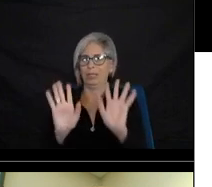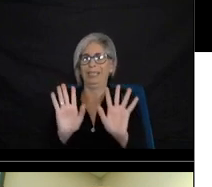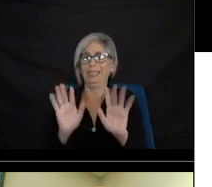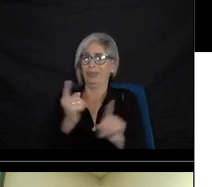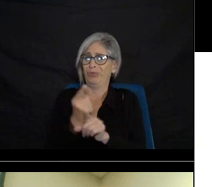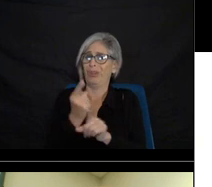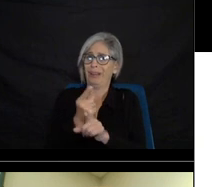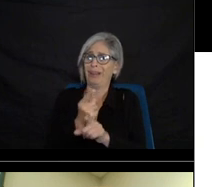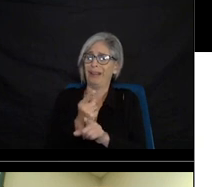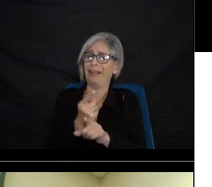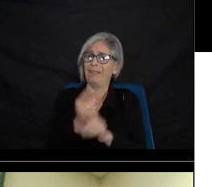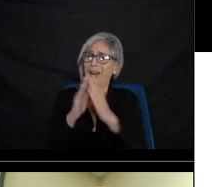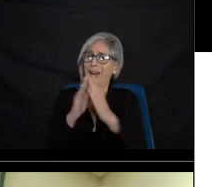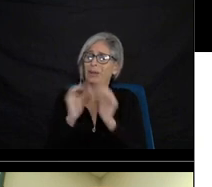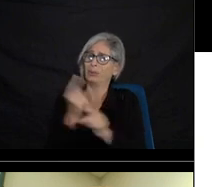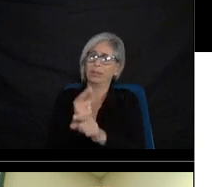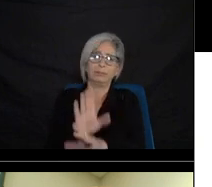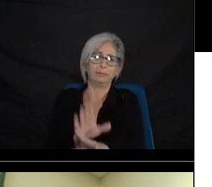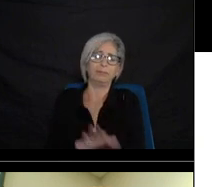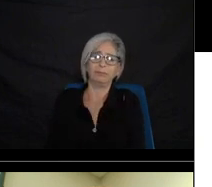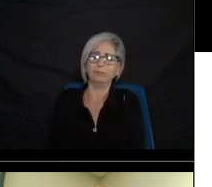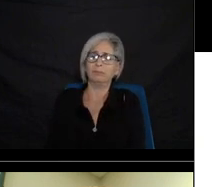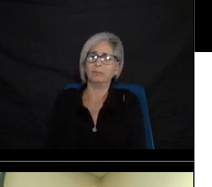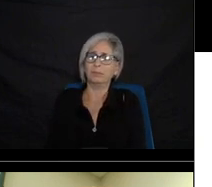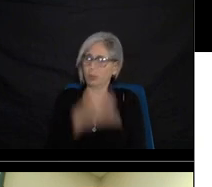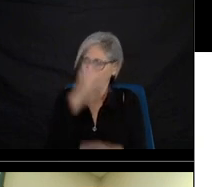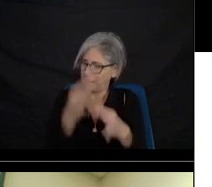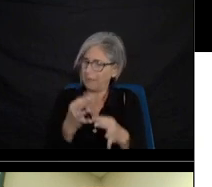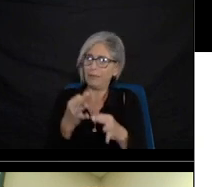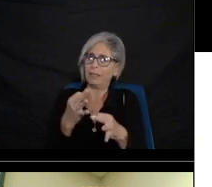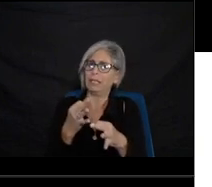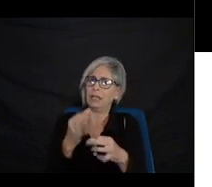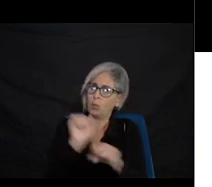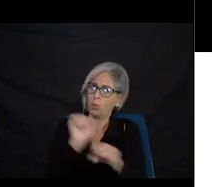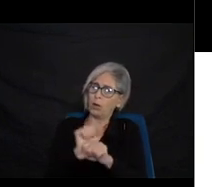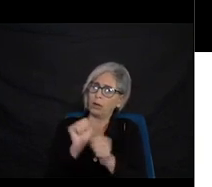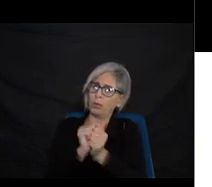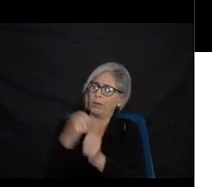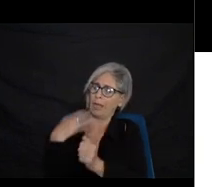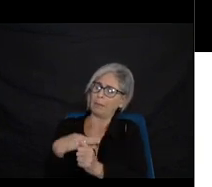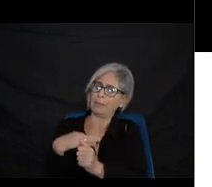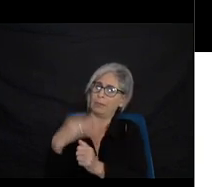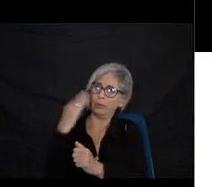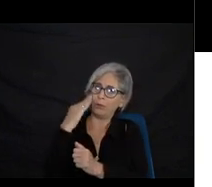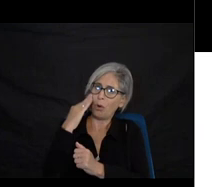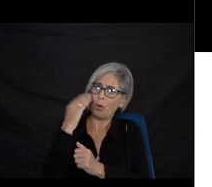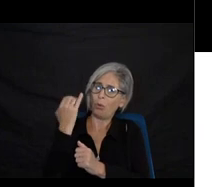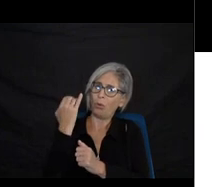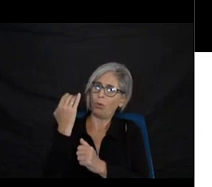housing. So I think, you know, we would definitely work with applicants as long as we know where the city, where the commission wants to